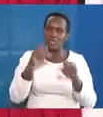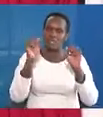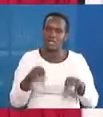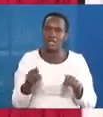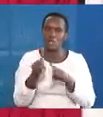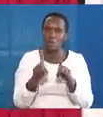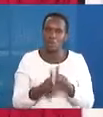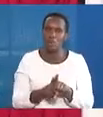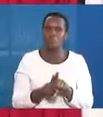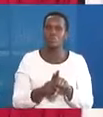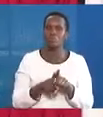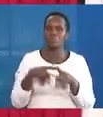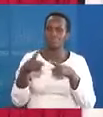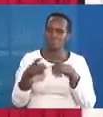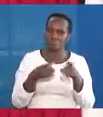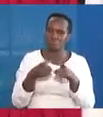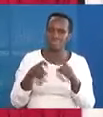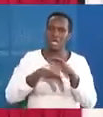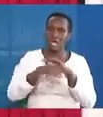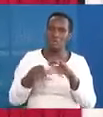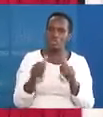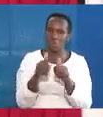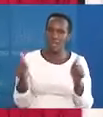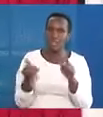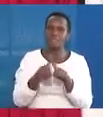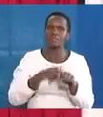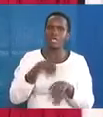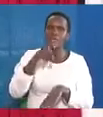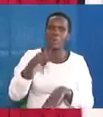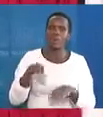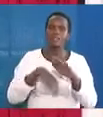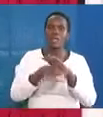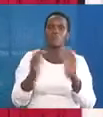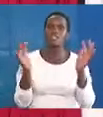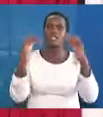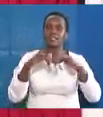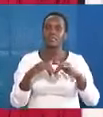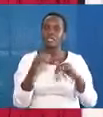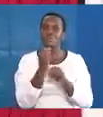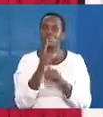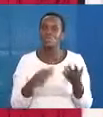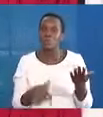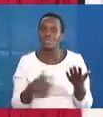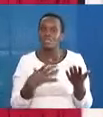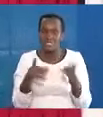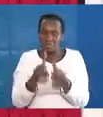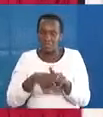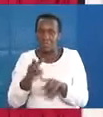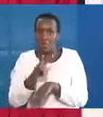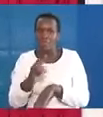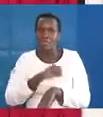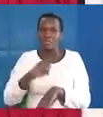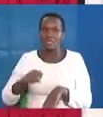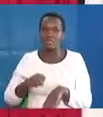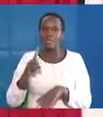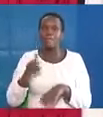counties more robustly, and it also requires county assemblies and the Senate to ensure